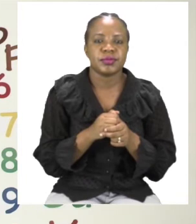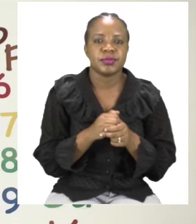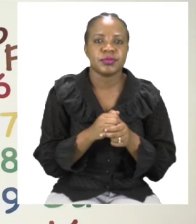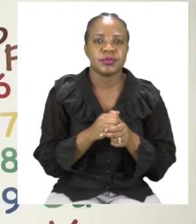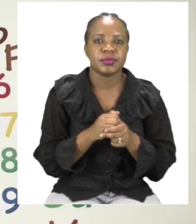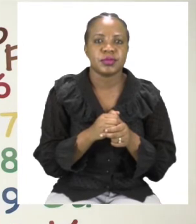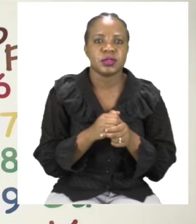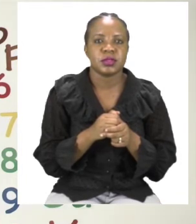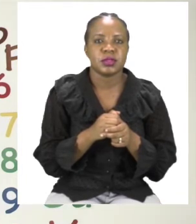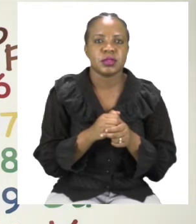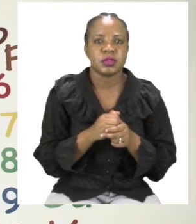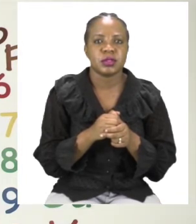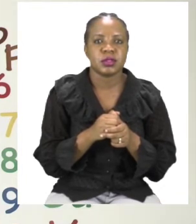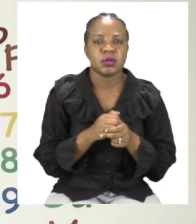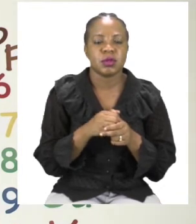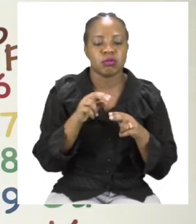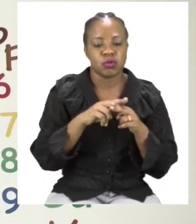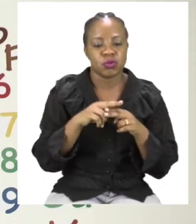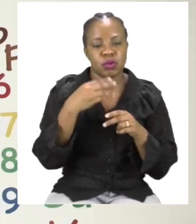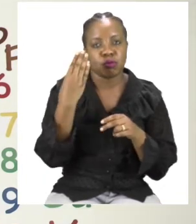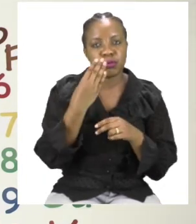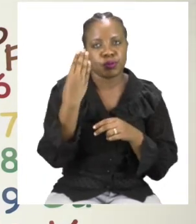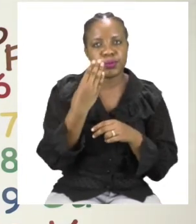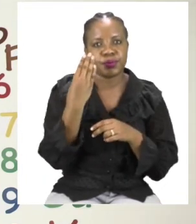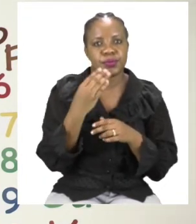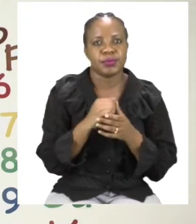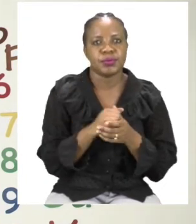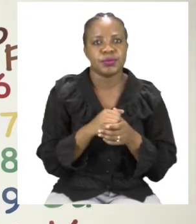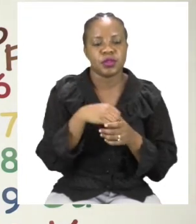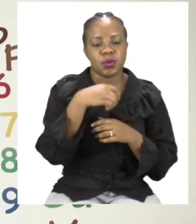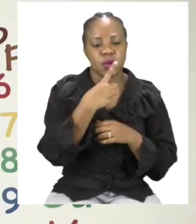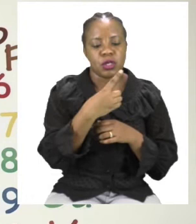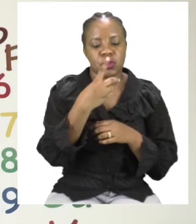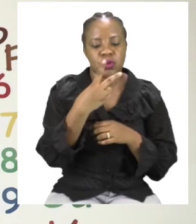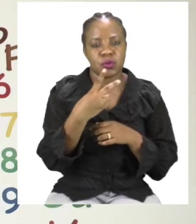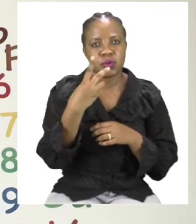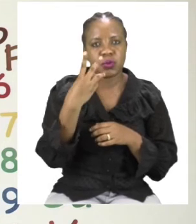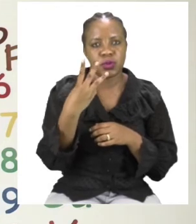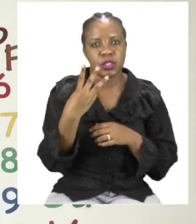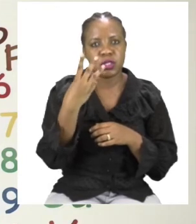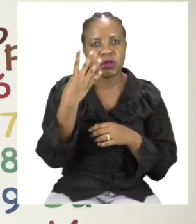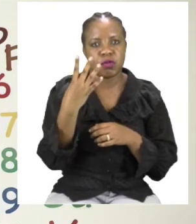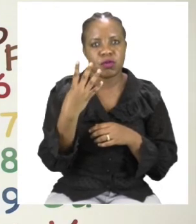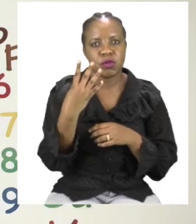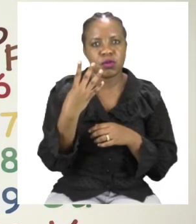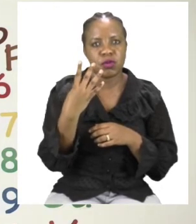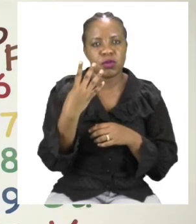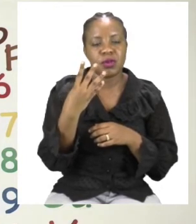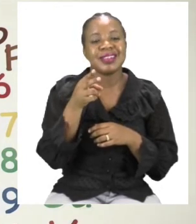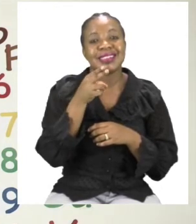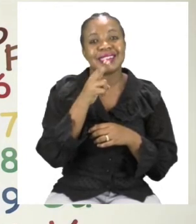blue ones. 1, 2, 3, 4, and then our